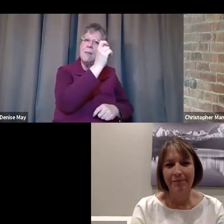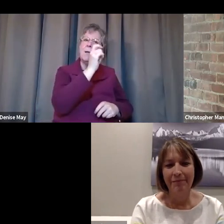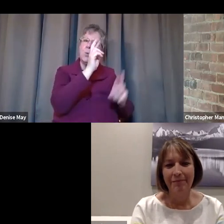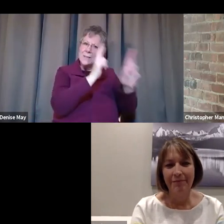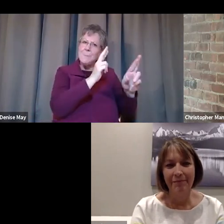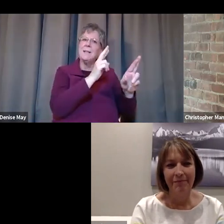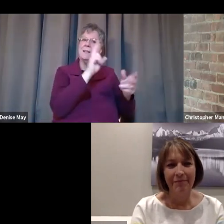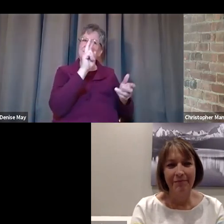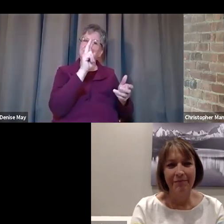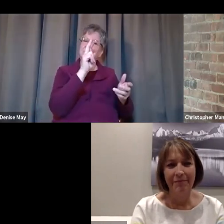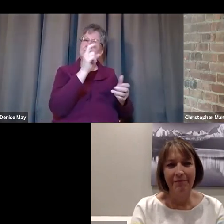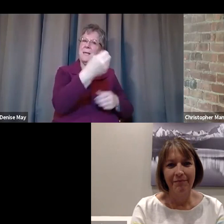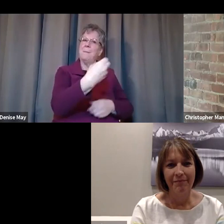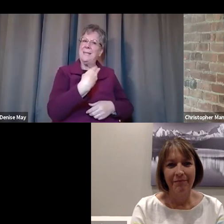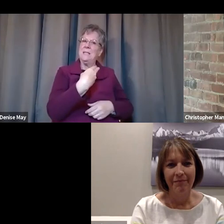of the process.